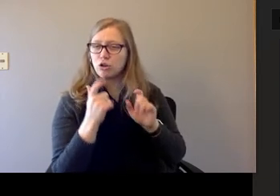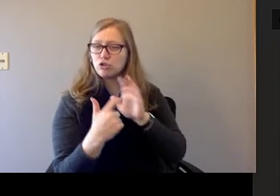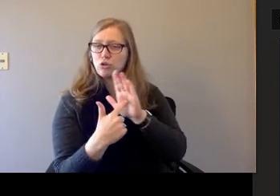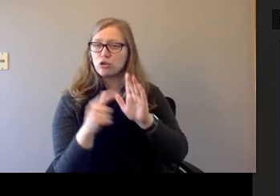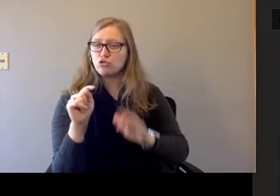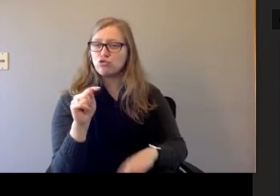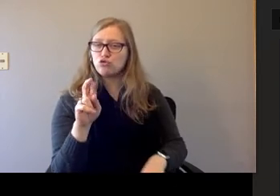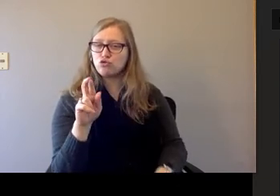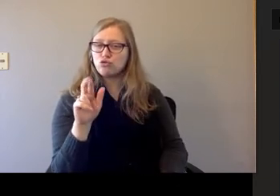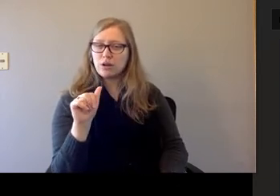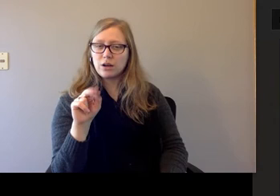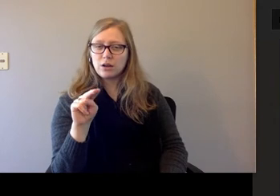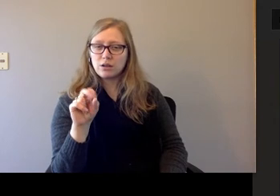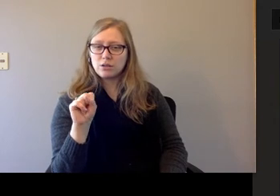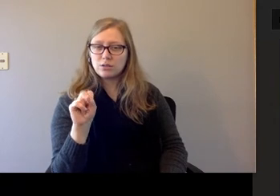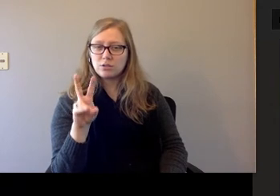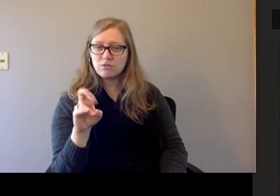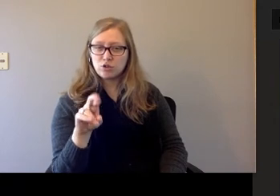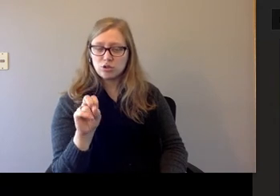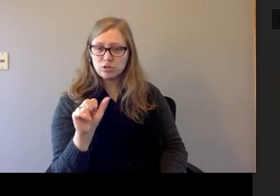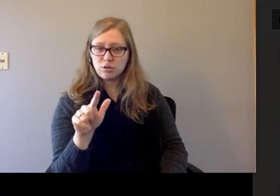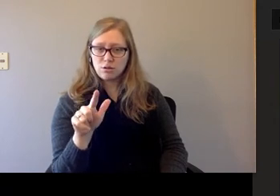like